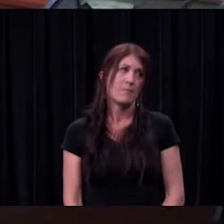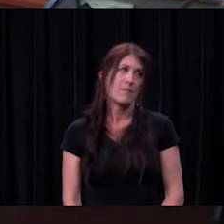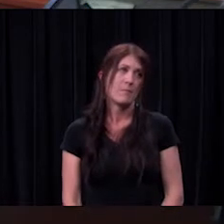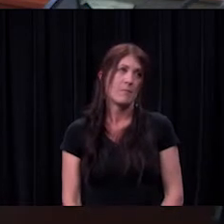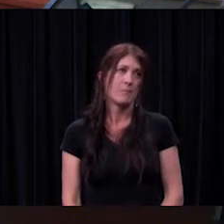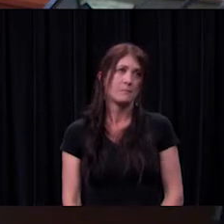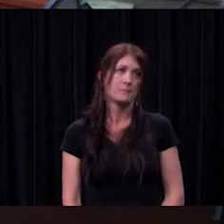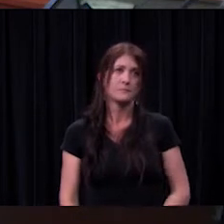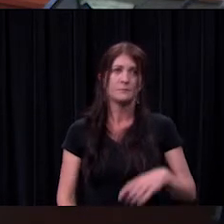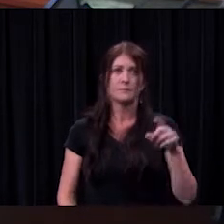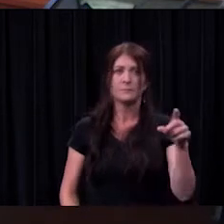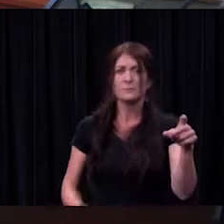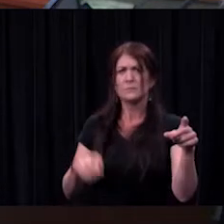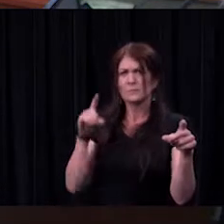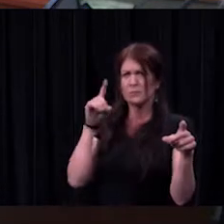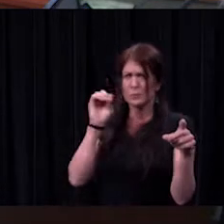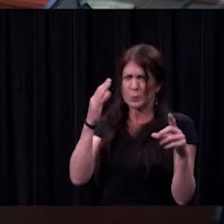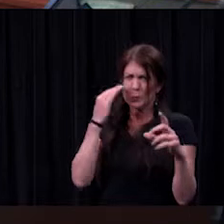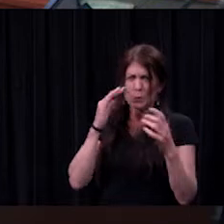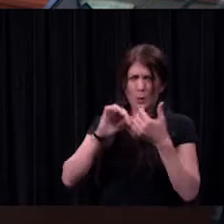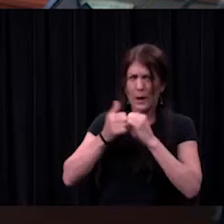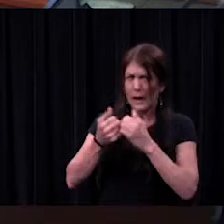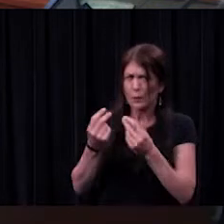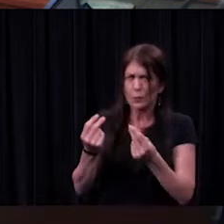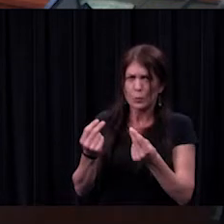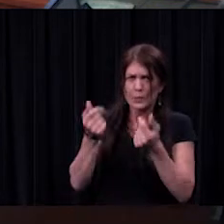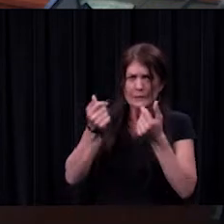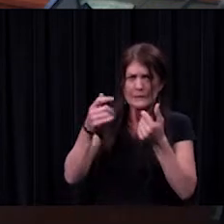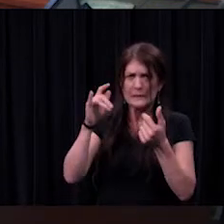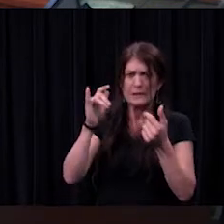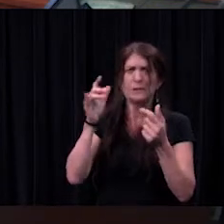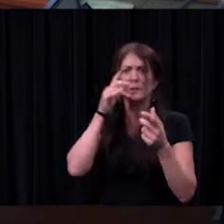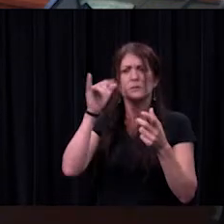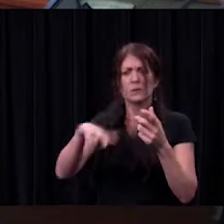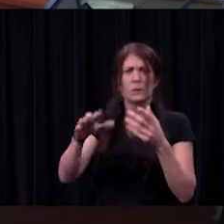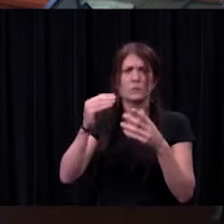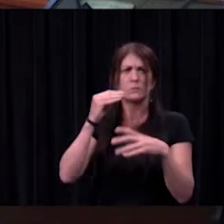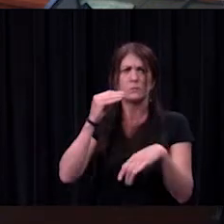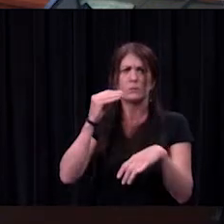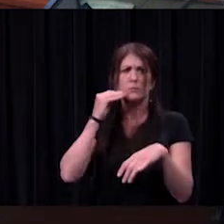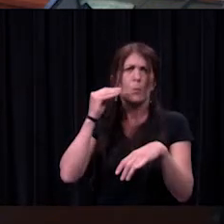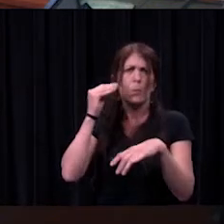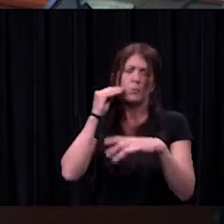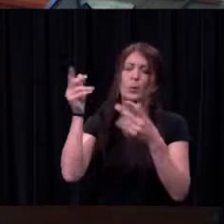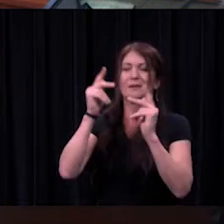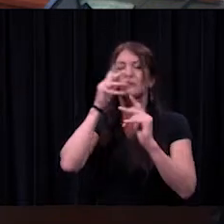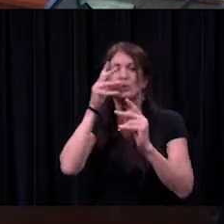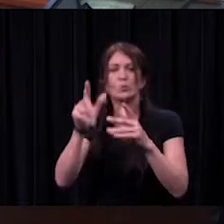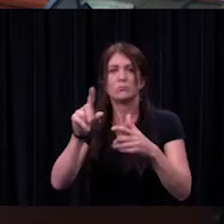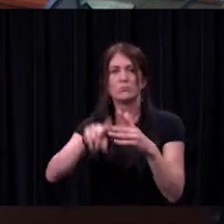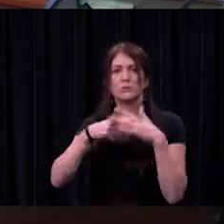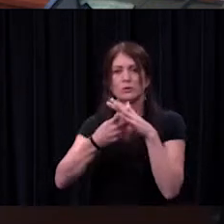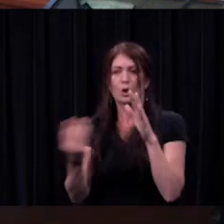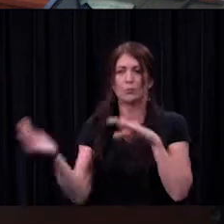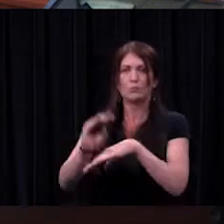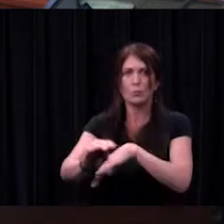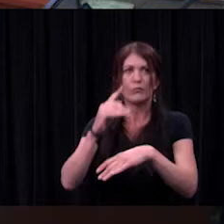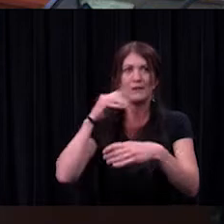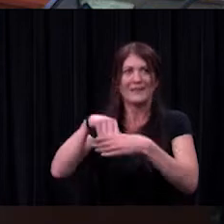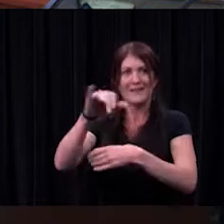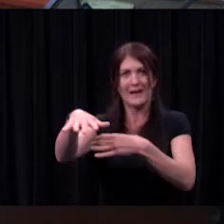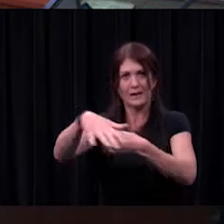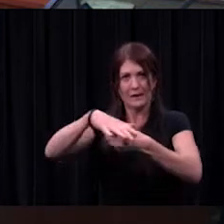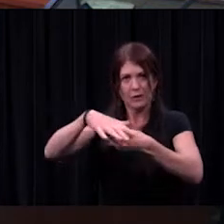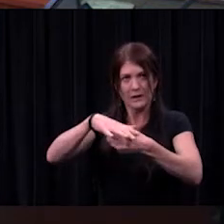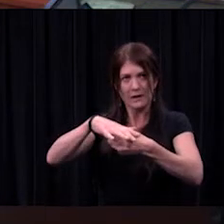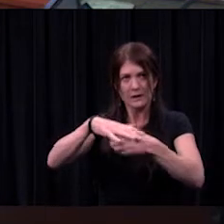Do you have any idea how quickly they're going to start populating that area? Because I know they're building the roads, which is a part of that. Is actually a nice expansion